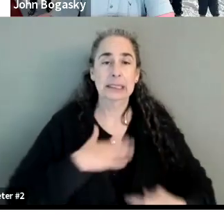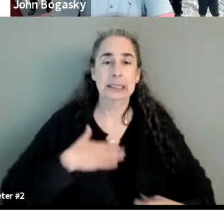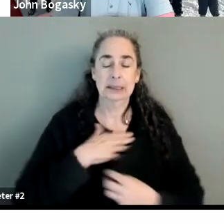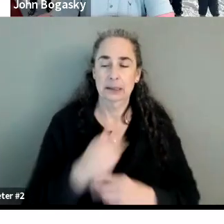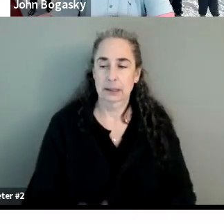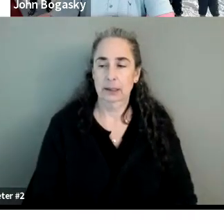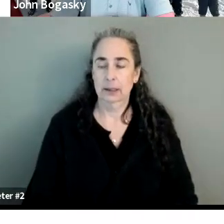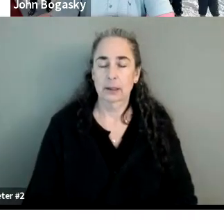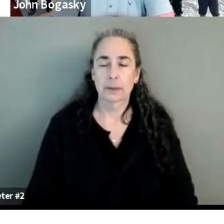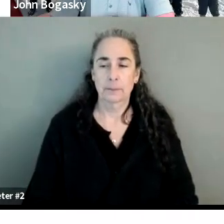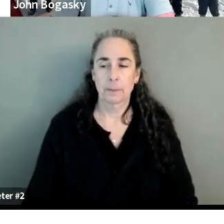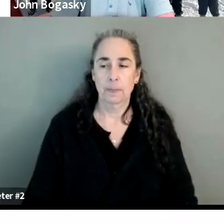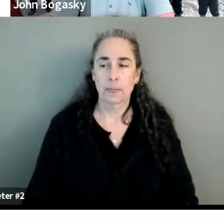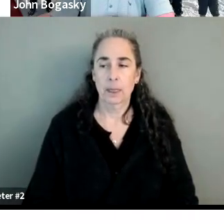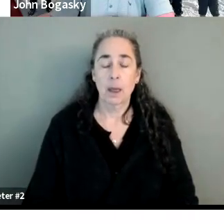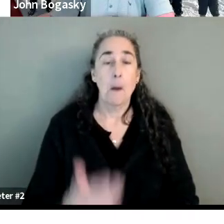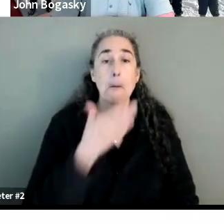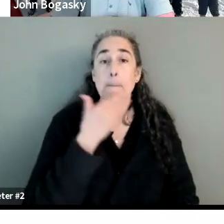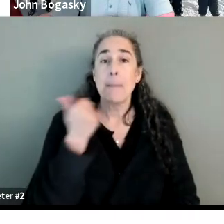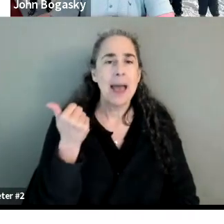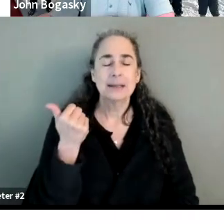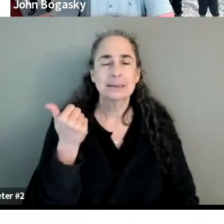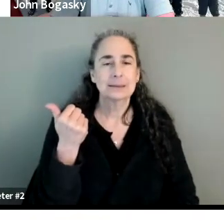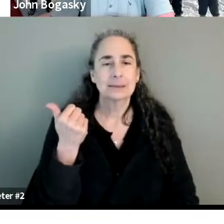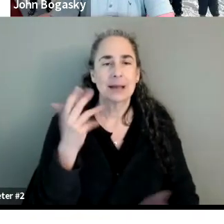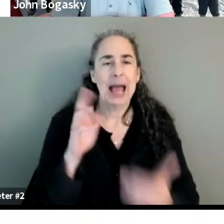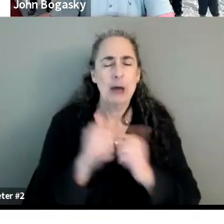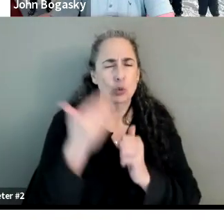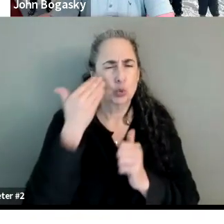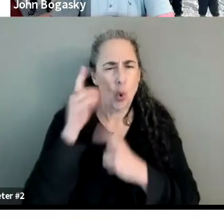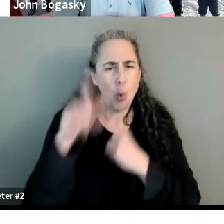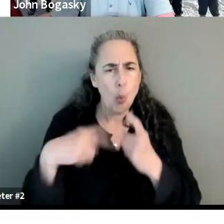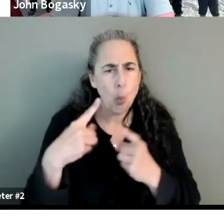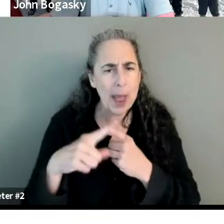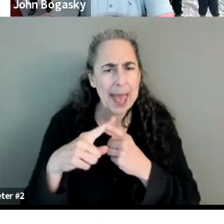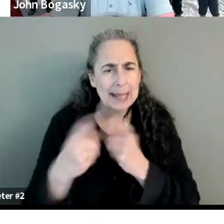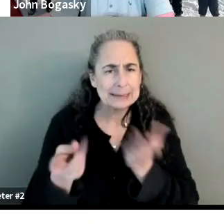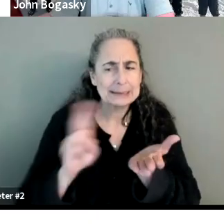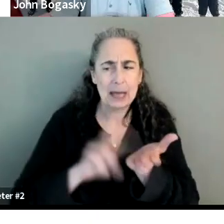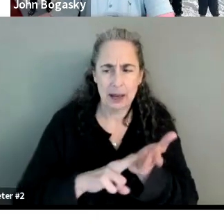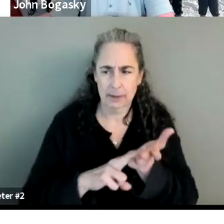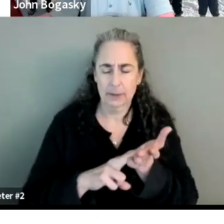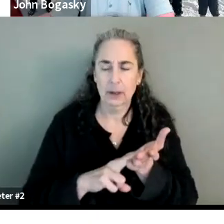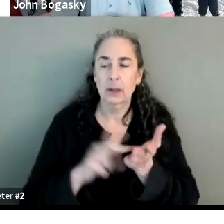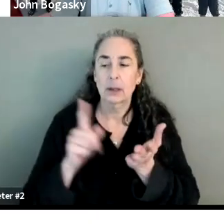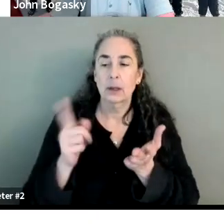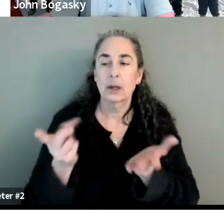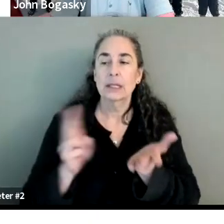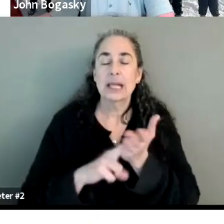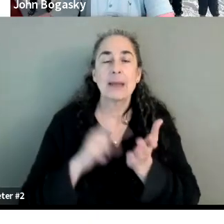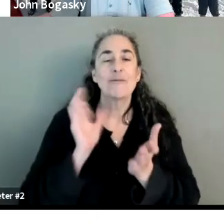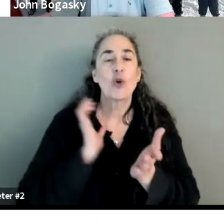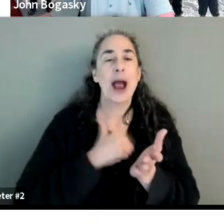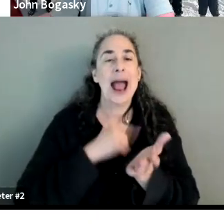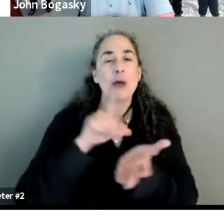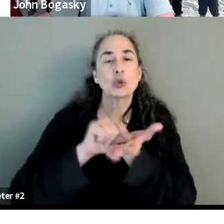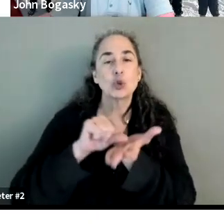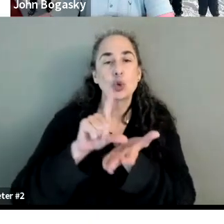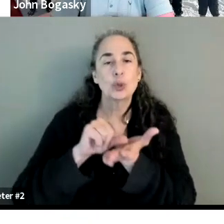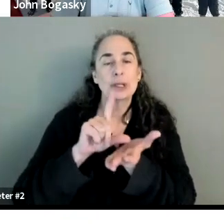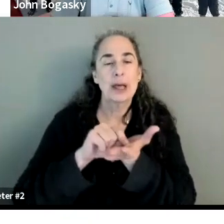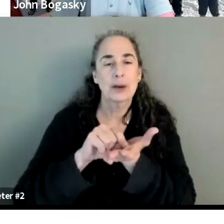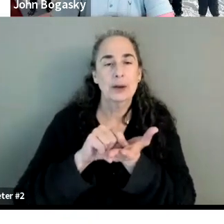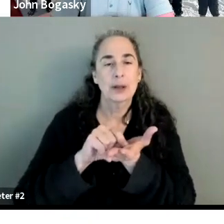the best way to know when sign up opens is to sign up for our newsletter. That's actually not the best